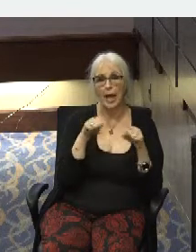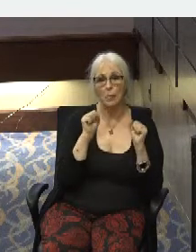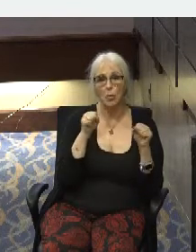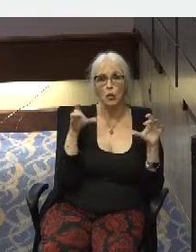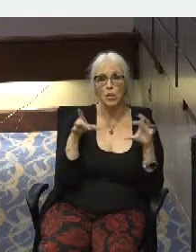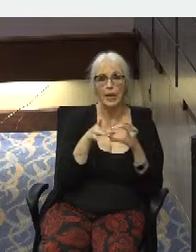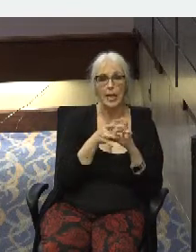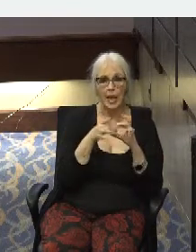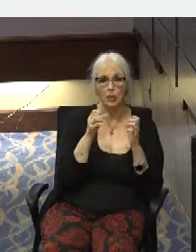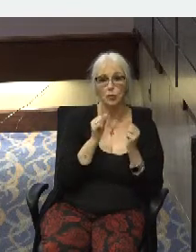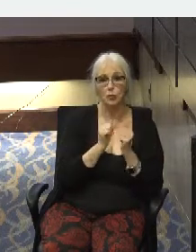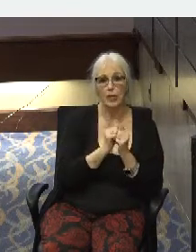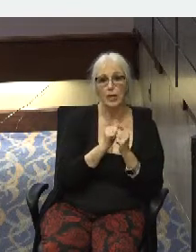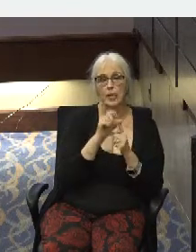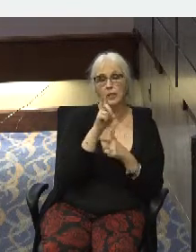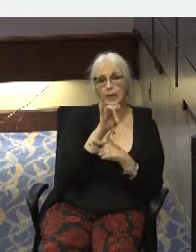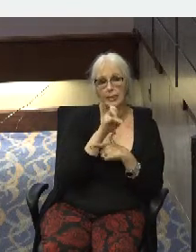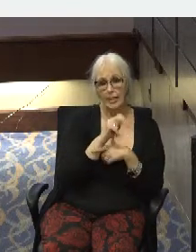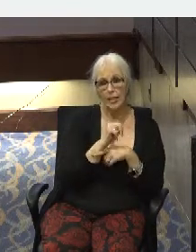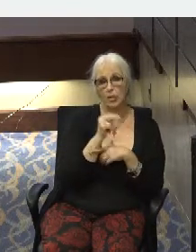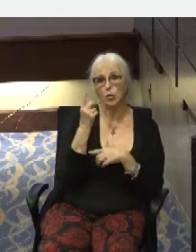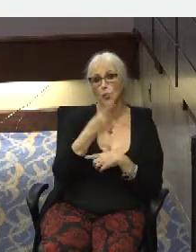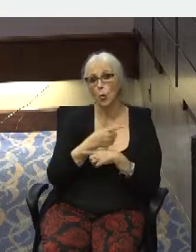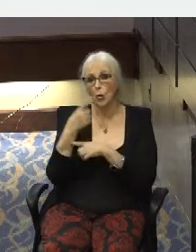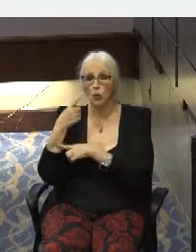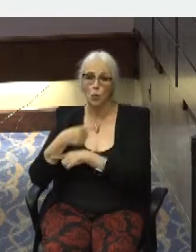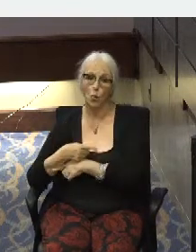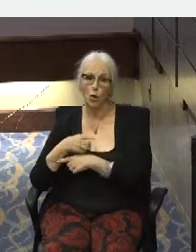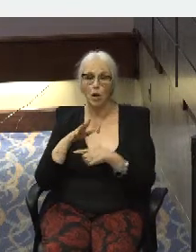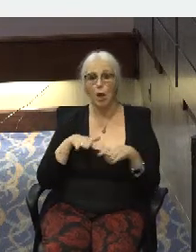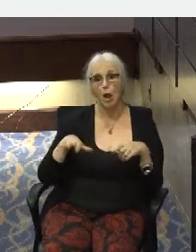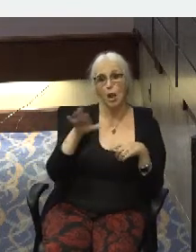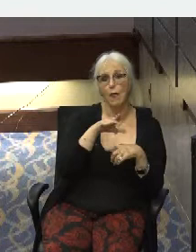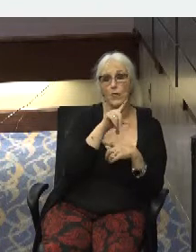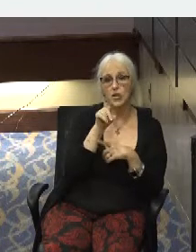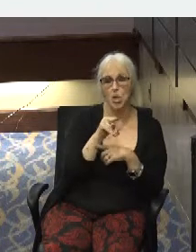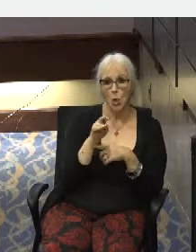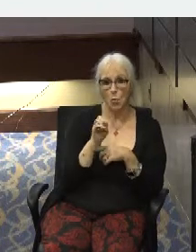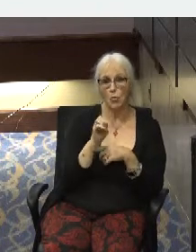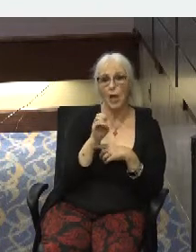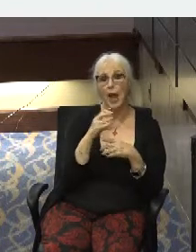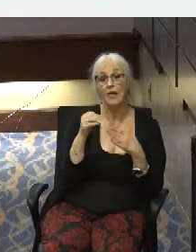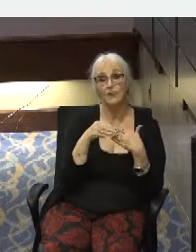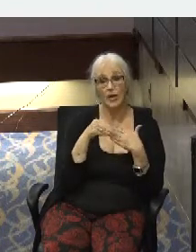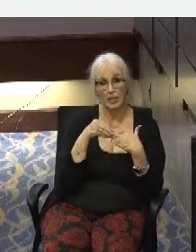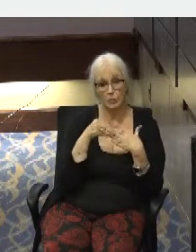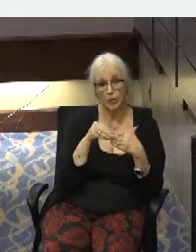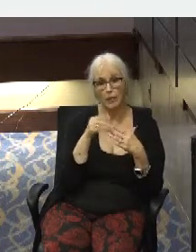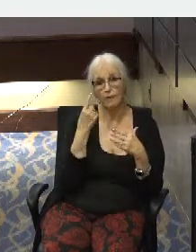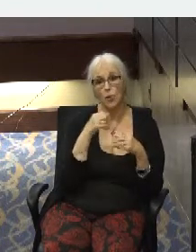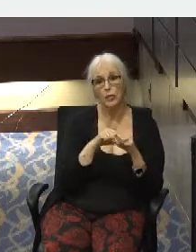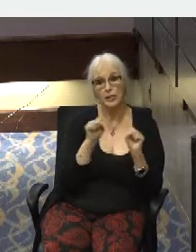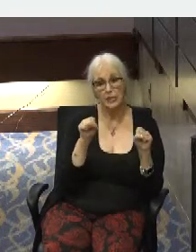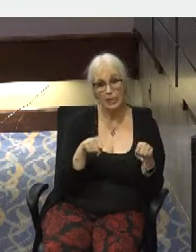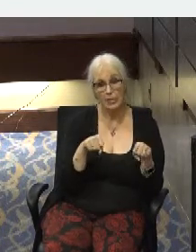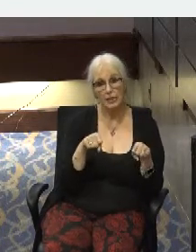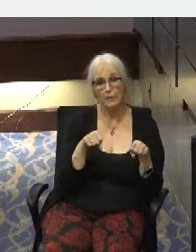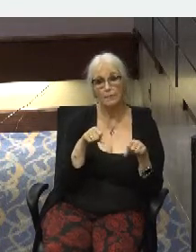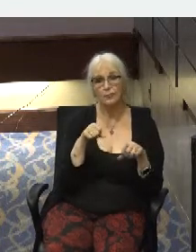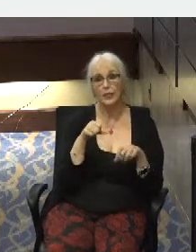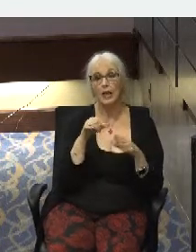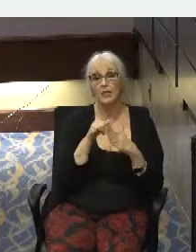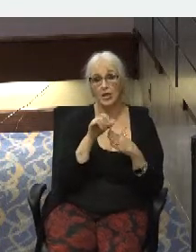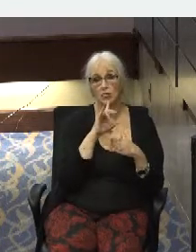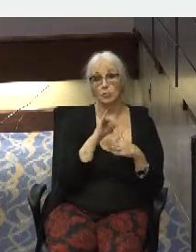connecting to their destinations from door to door throughout the zone. But this also provides flexibility to the system itself. So this is